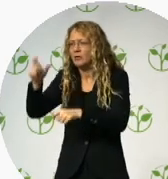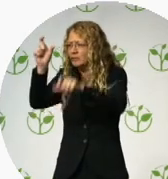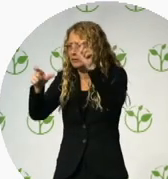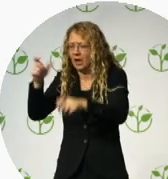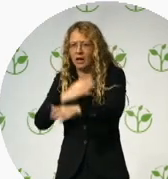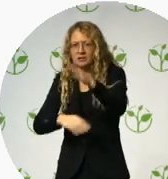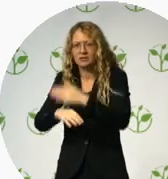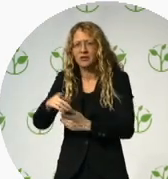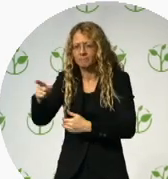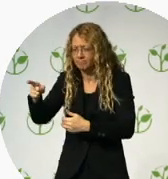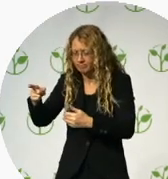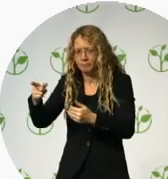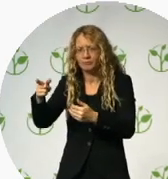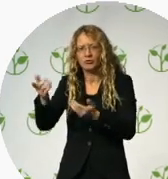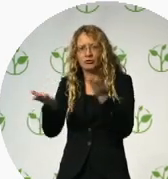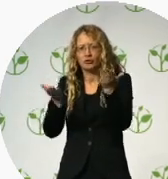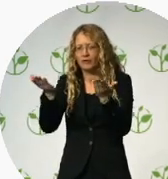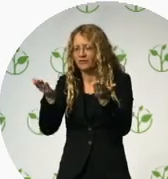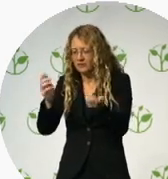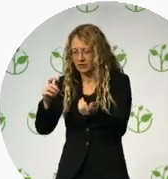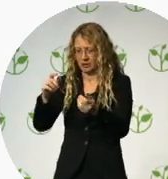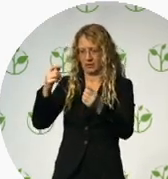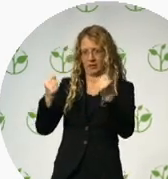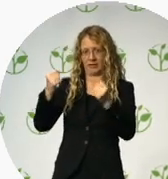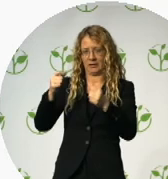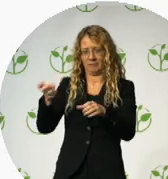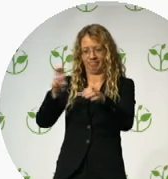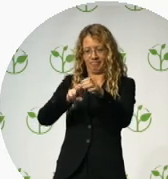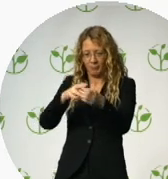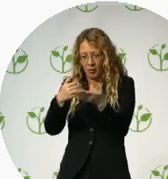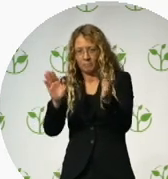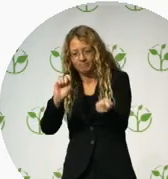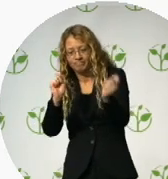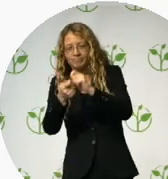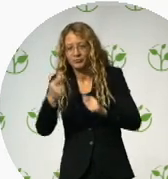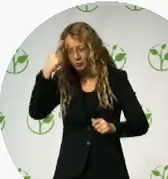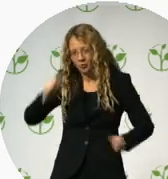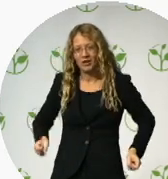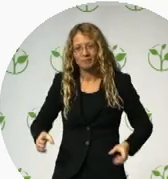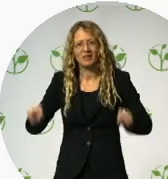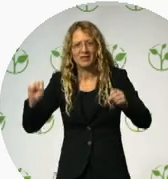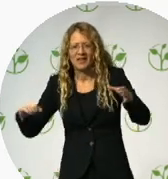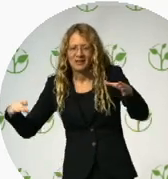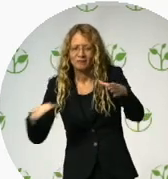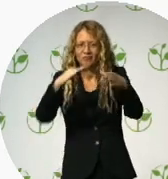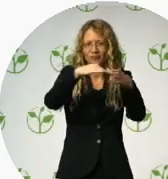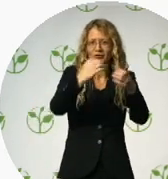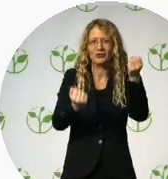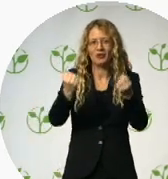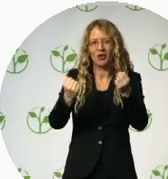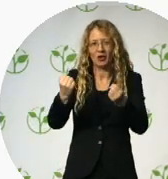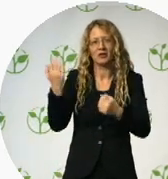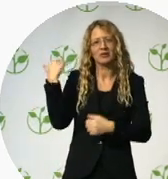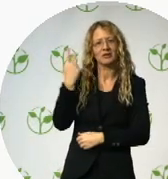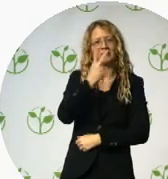disability community. Since 2013, the organization has started Open Taxis, a centralized dispatch for